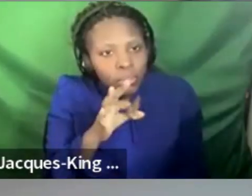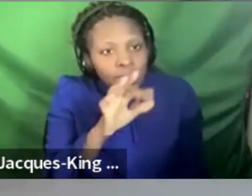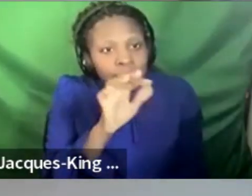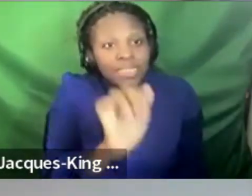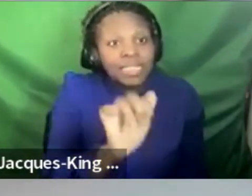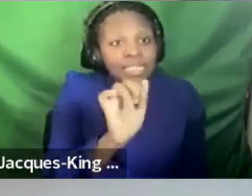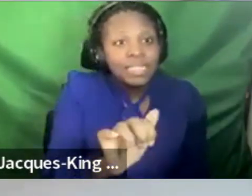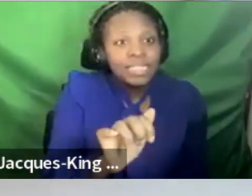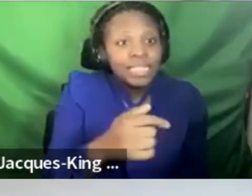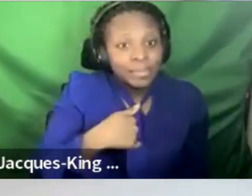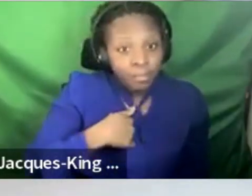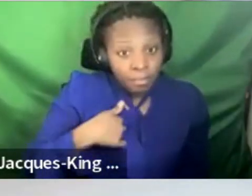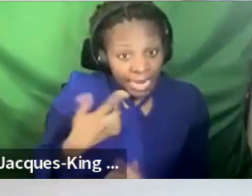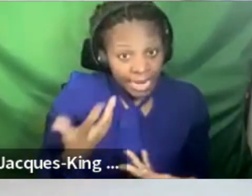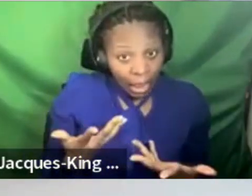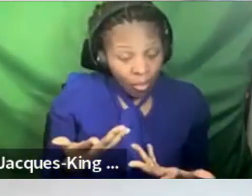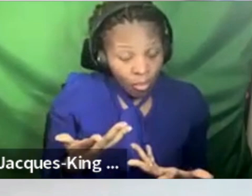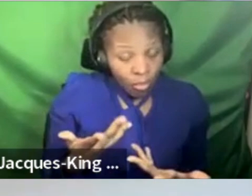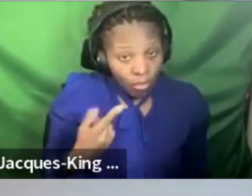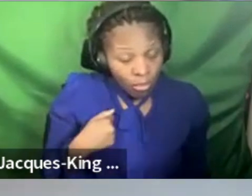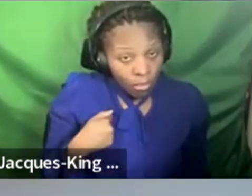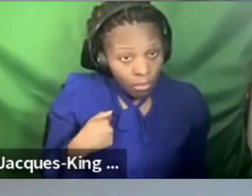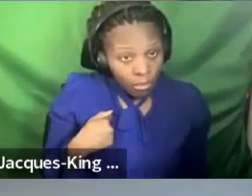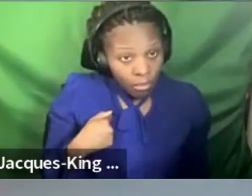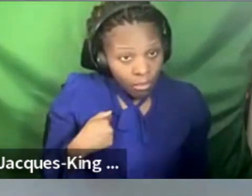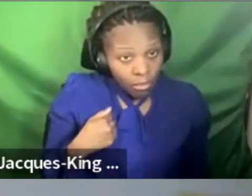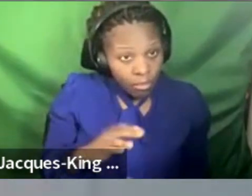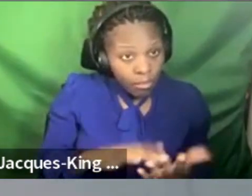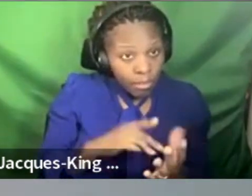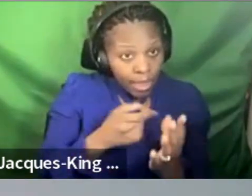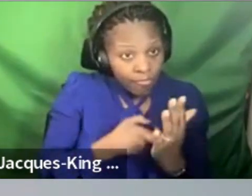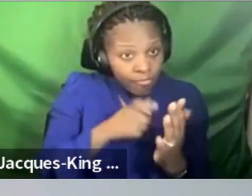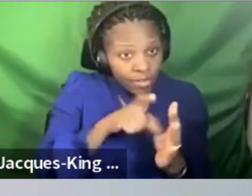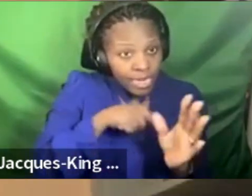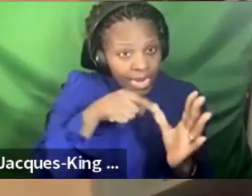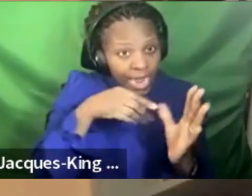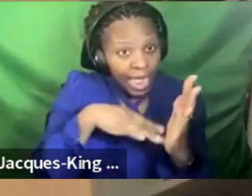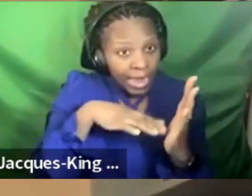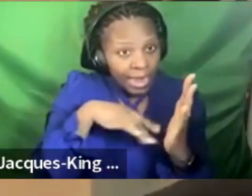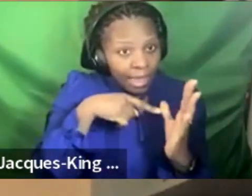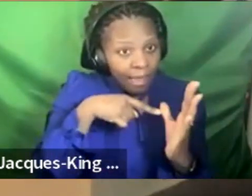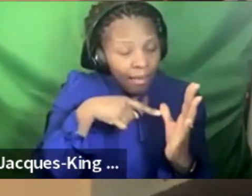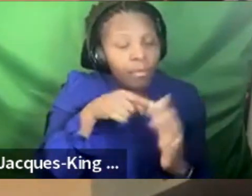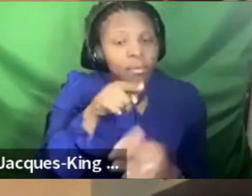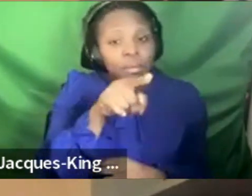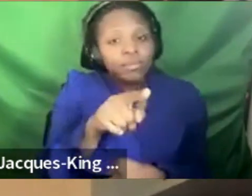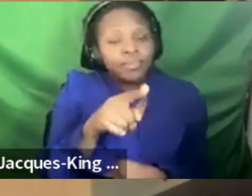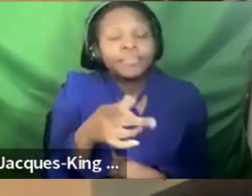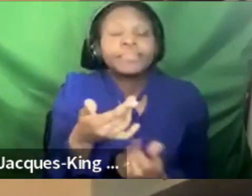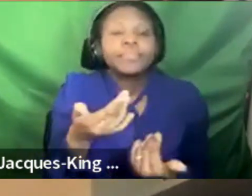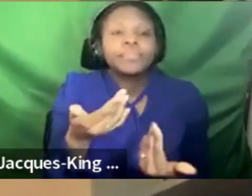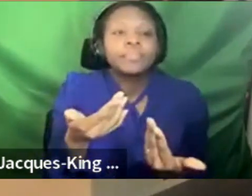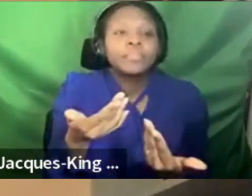There was somebody online who was going to ask. Oh yes, is that me now?